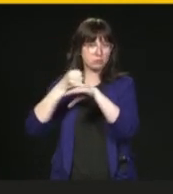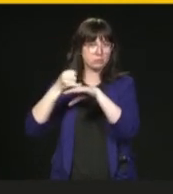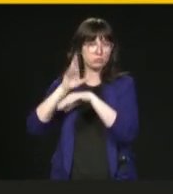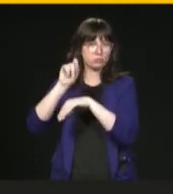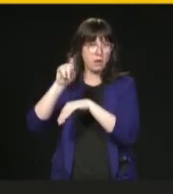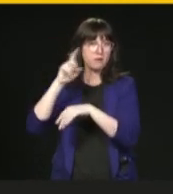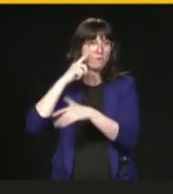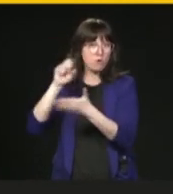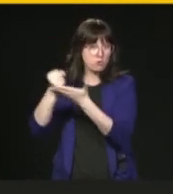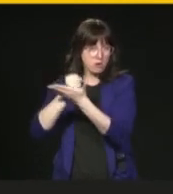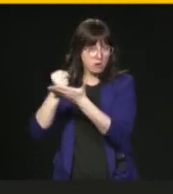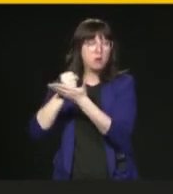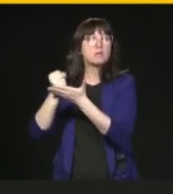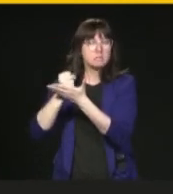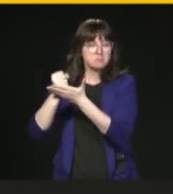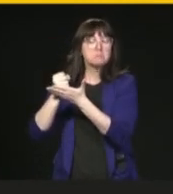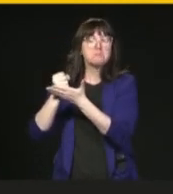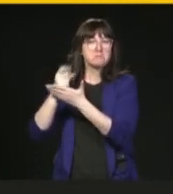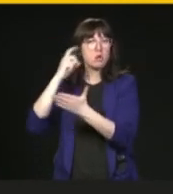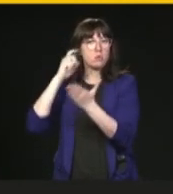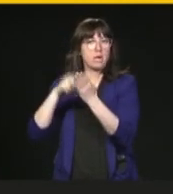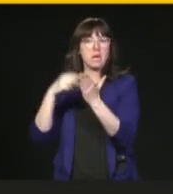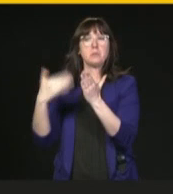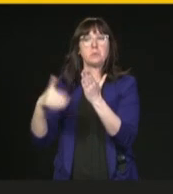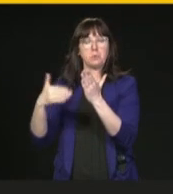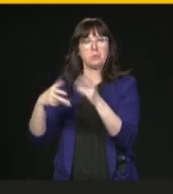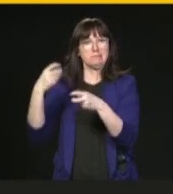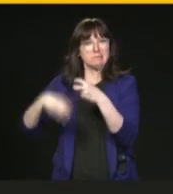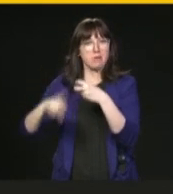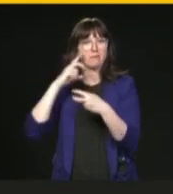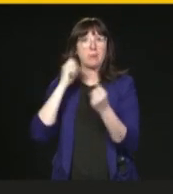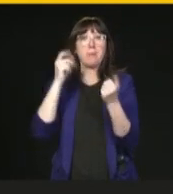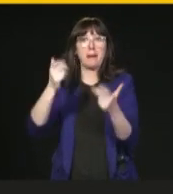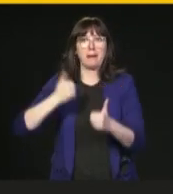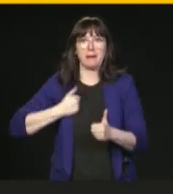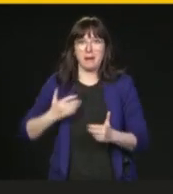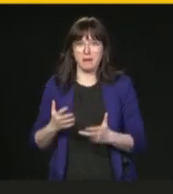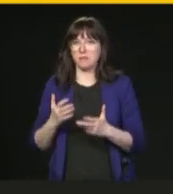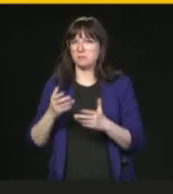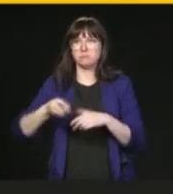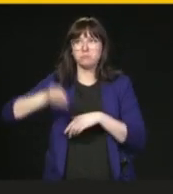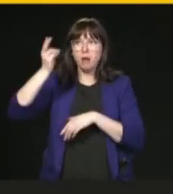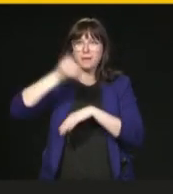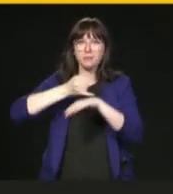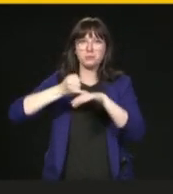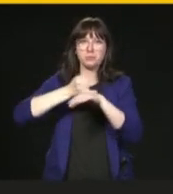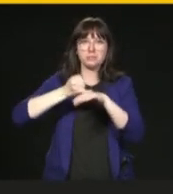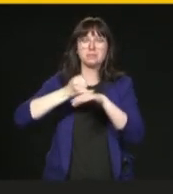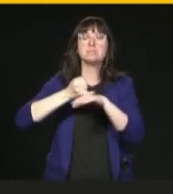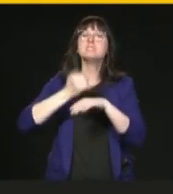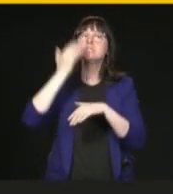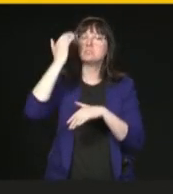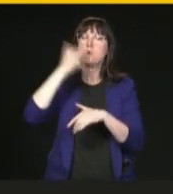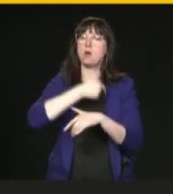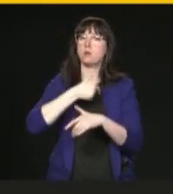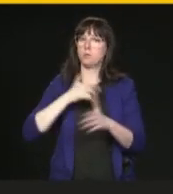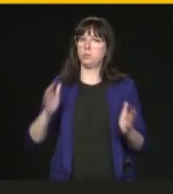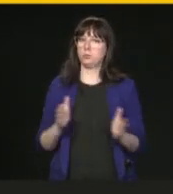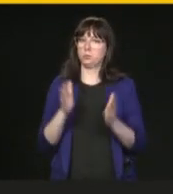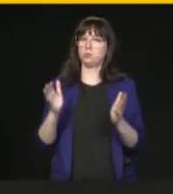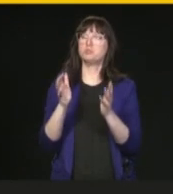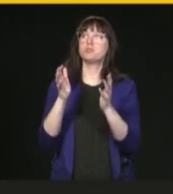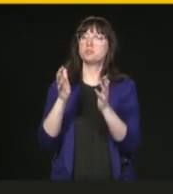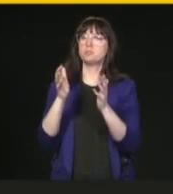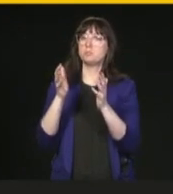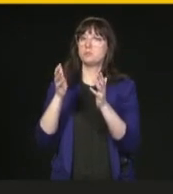We recognize that they are a significant challenge for many Canadians at this point. That is why we are encouraging them